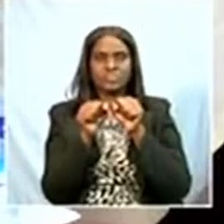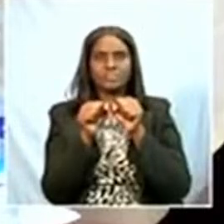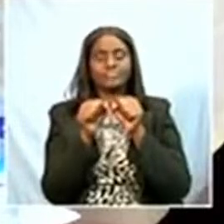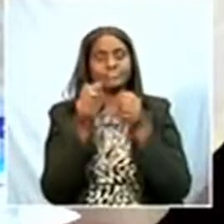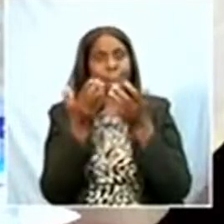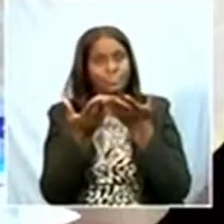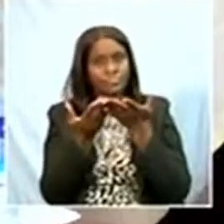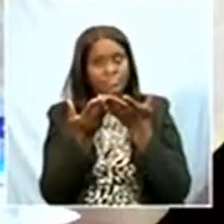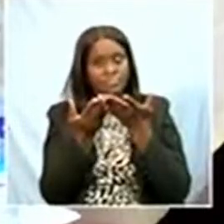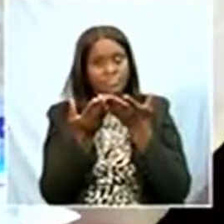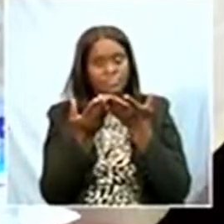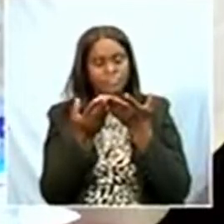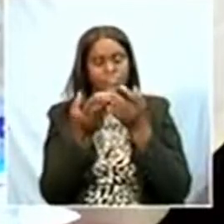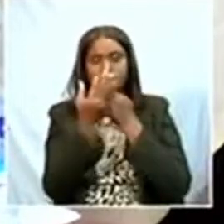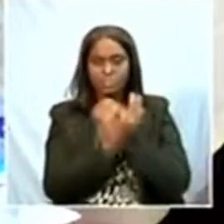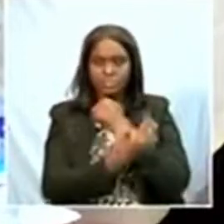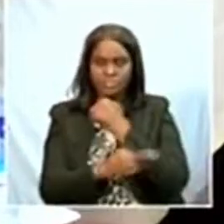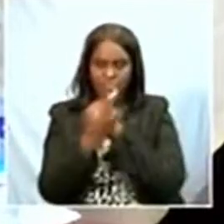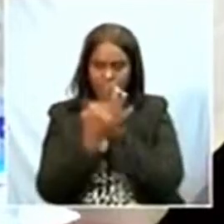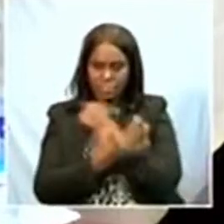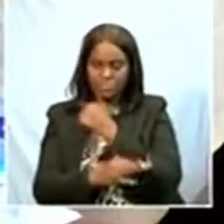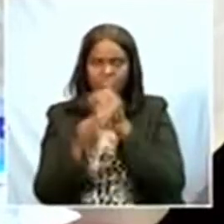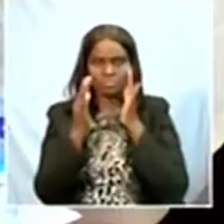that foreigners